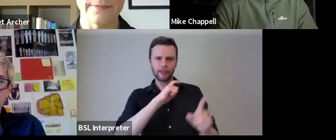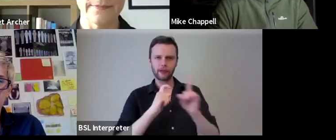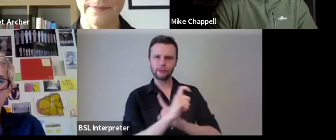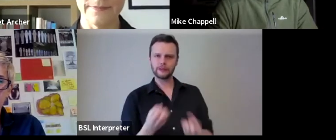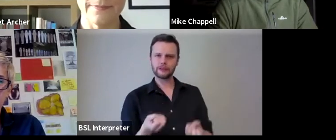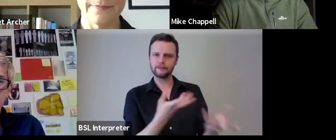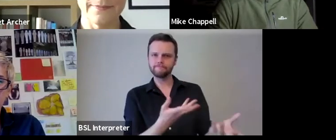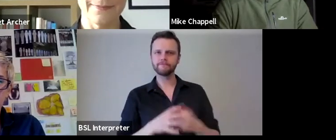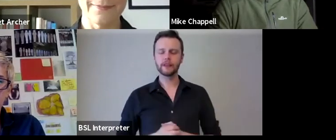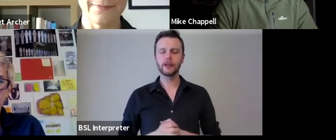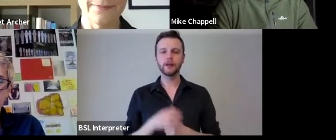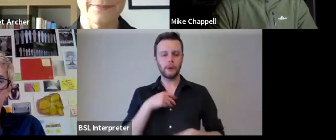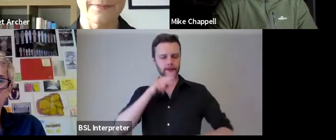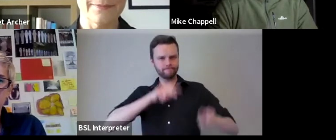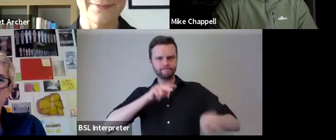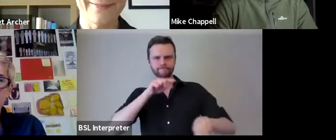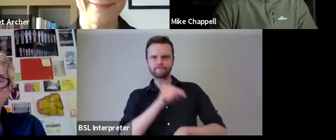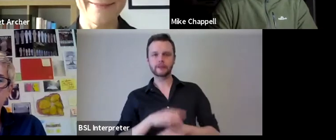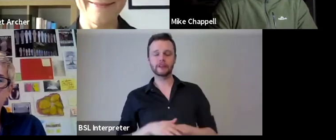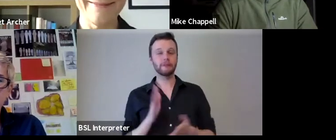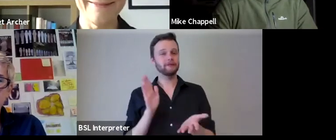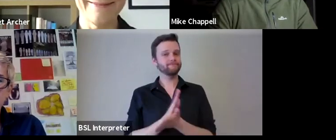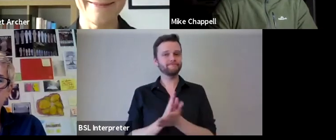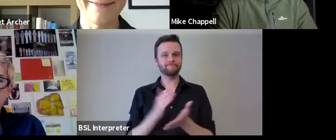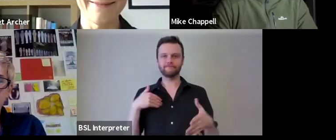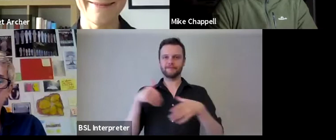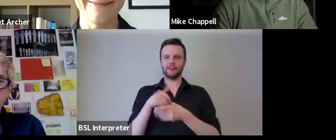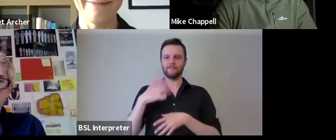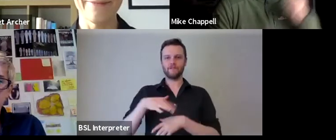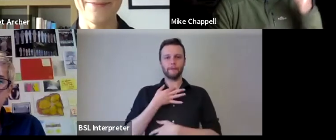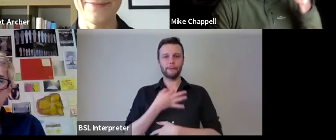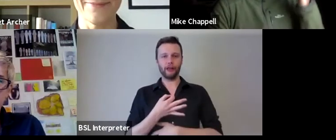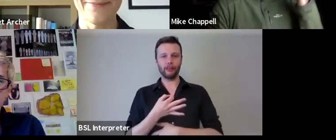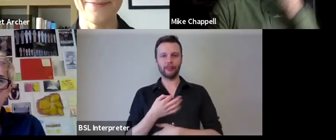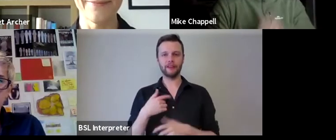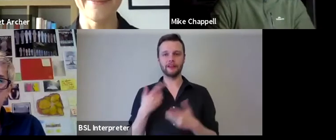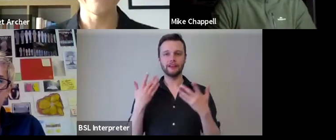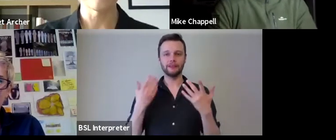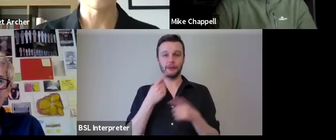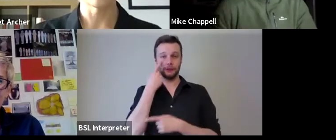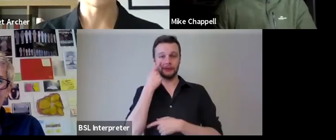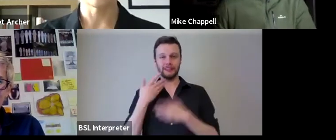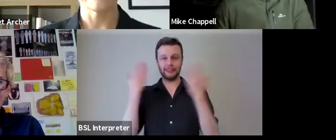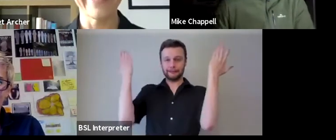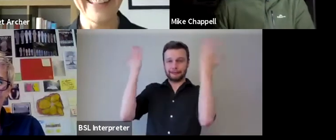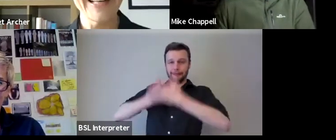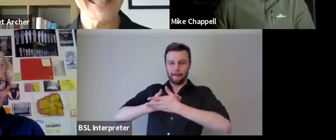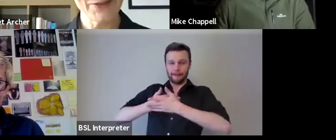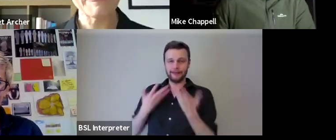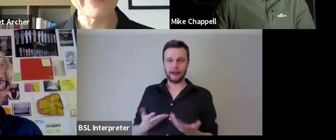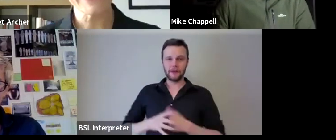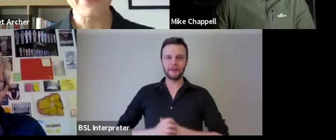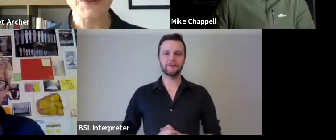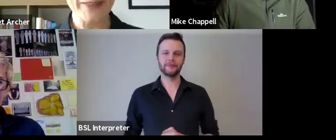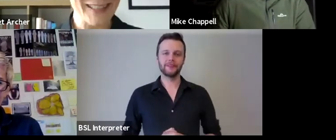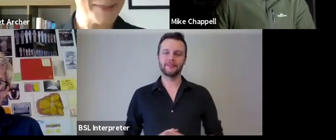serve. And it's a great pleasure to be joining you from Perth, where it's dark outside, as you can see. It's a